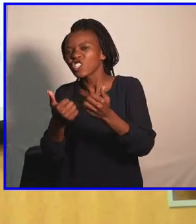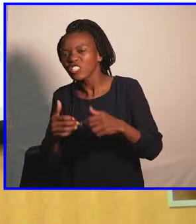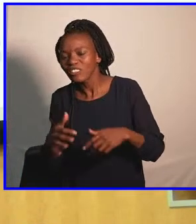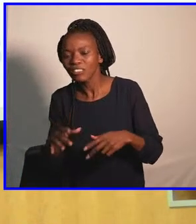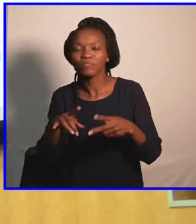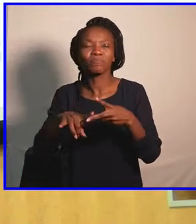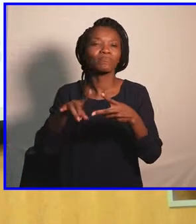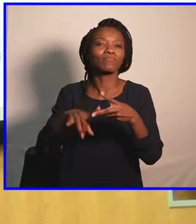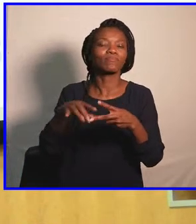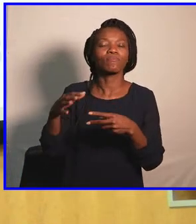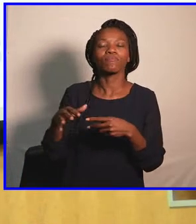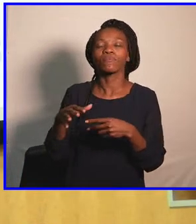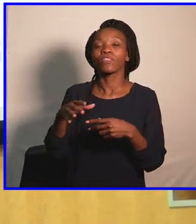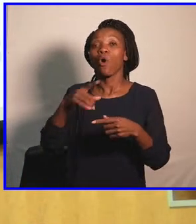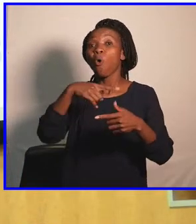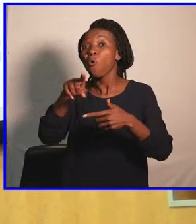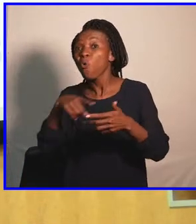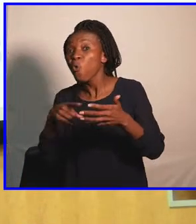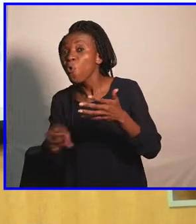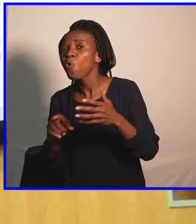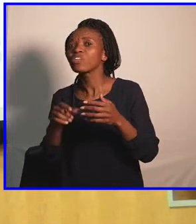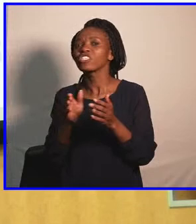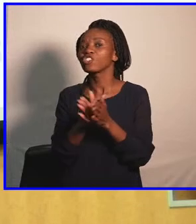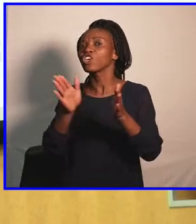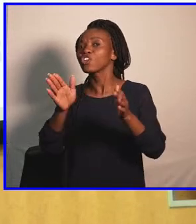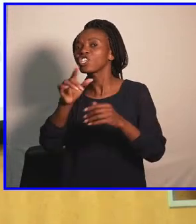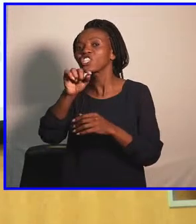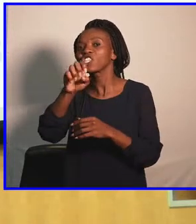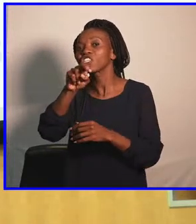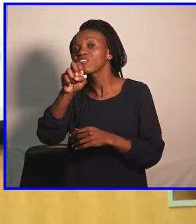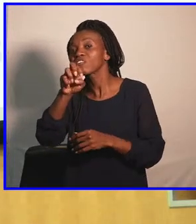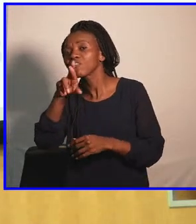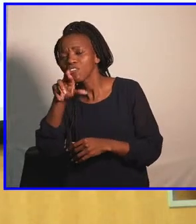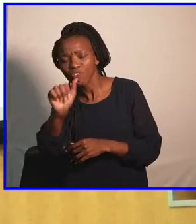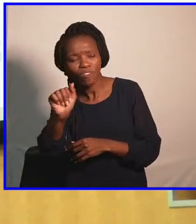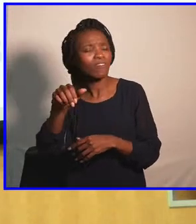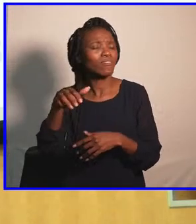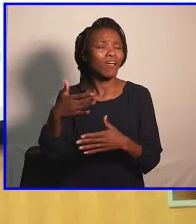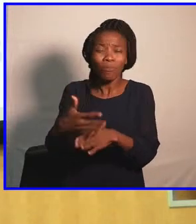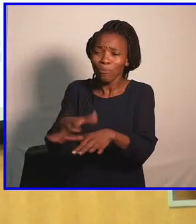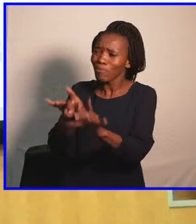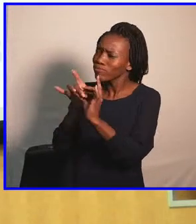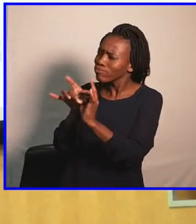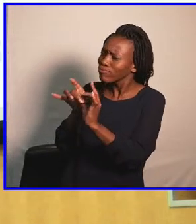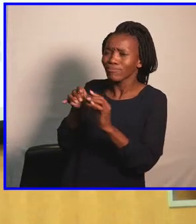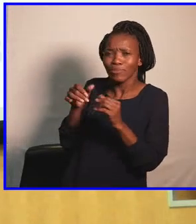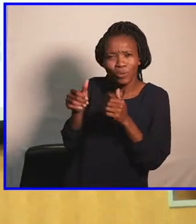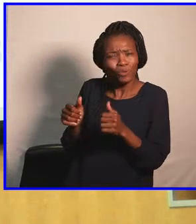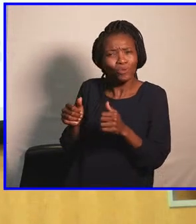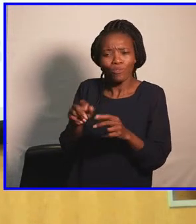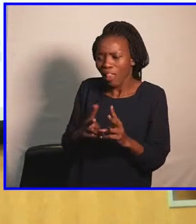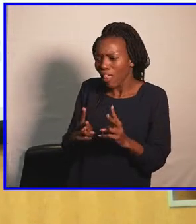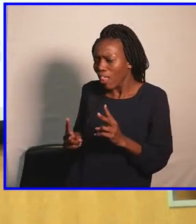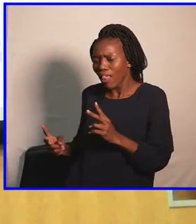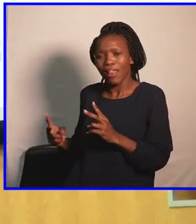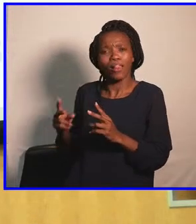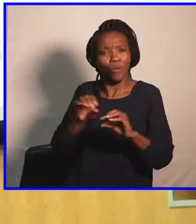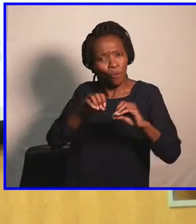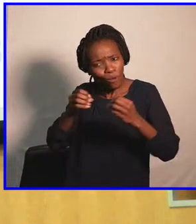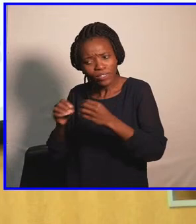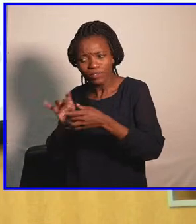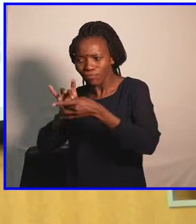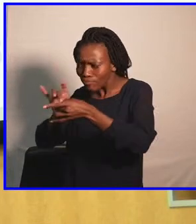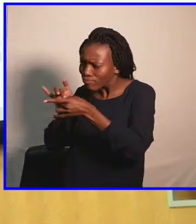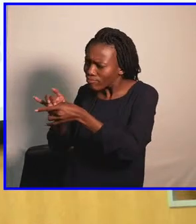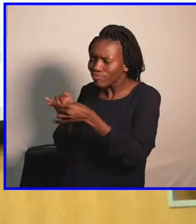well with the Auditor General. You work well with a variety of other organizations, much as